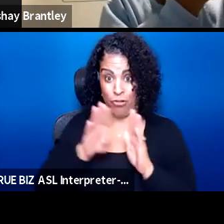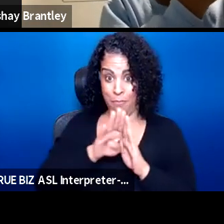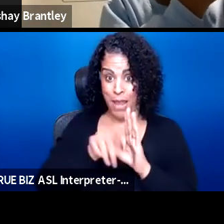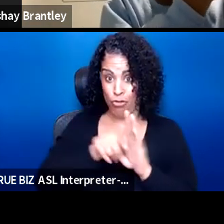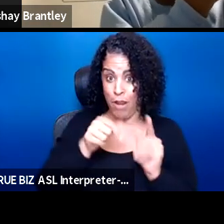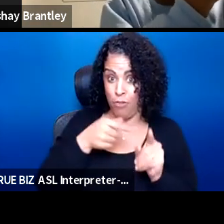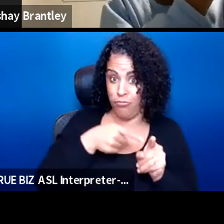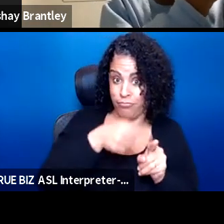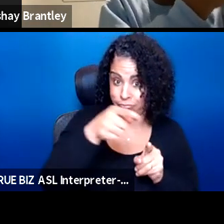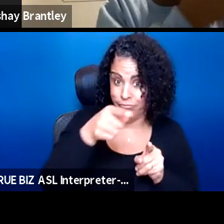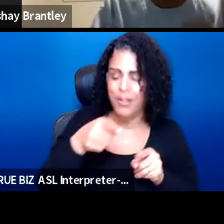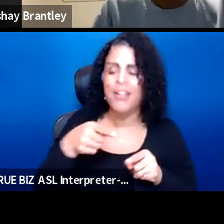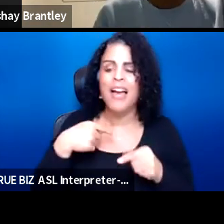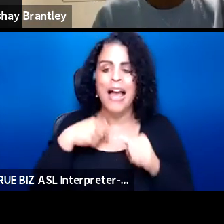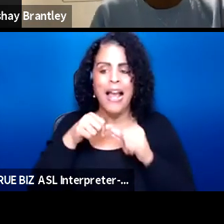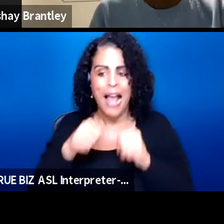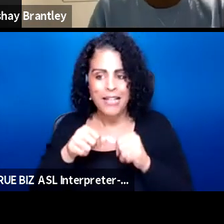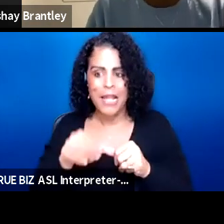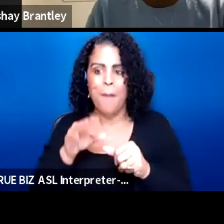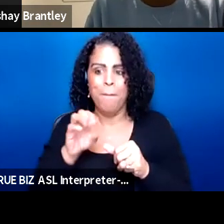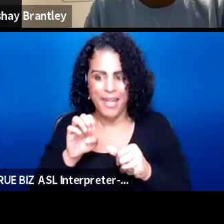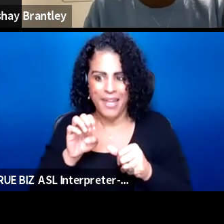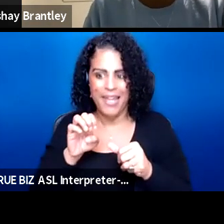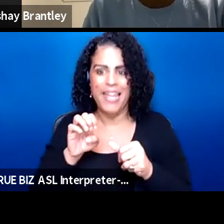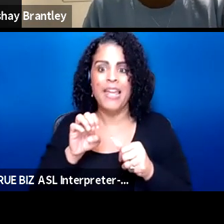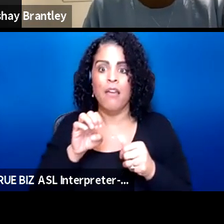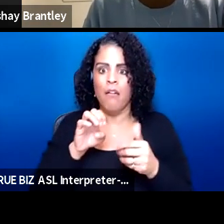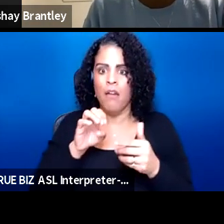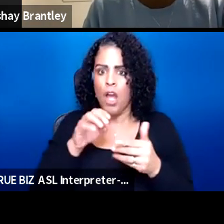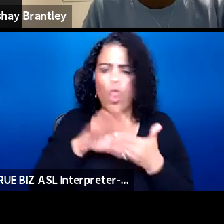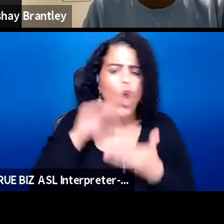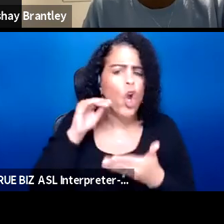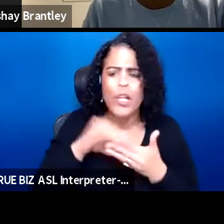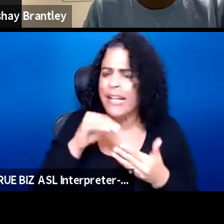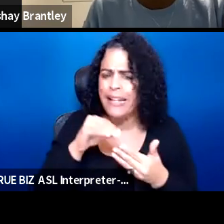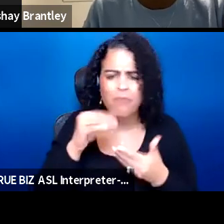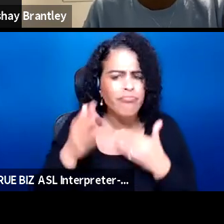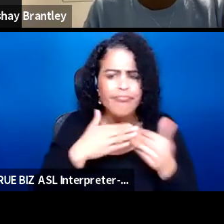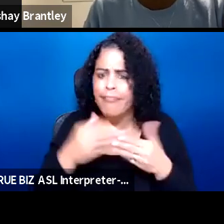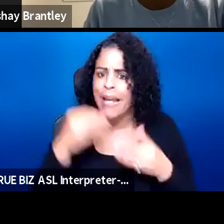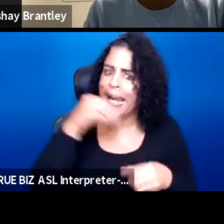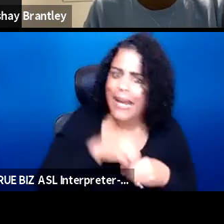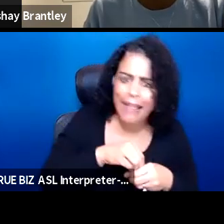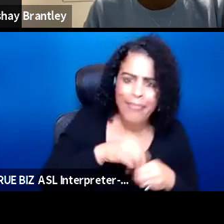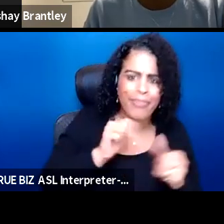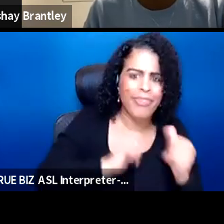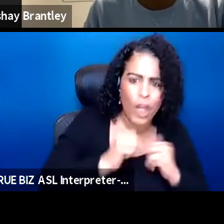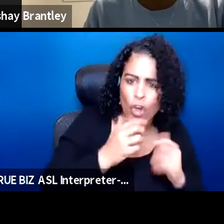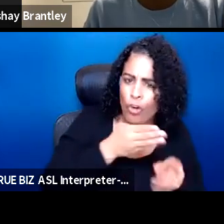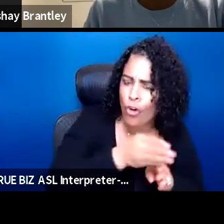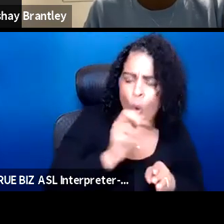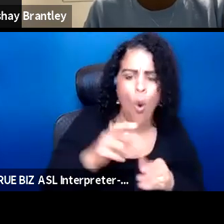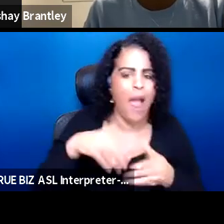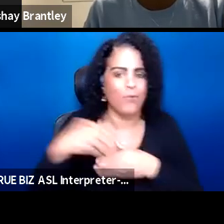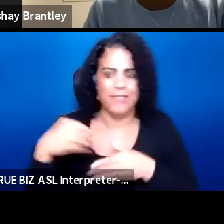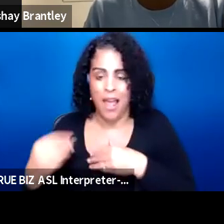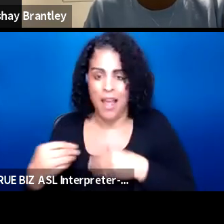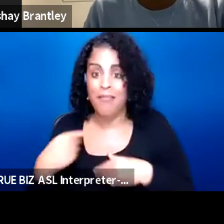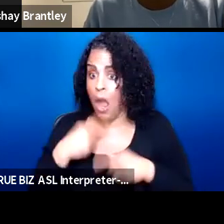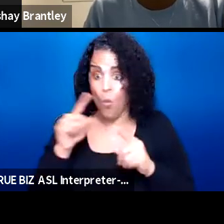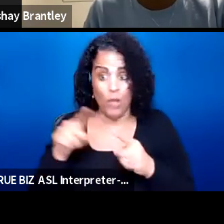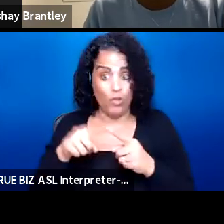constantly being a student in and out of the theater room. Like, for instance, I went to a football game. Y'all, I